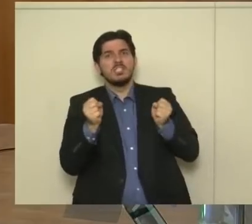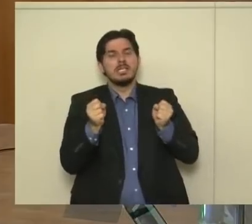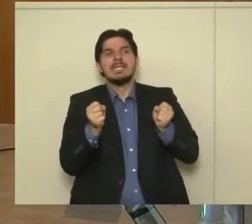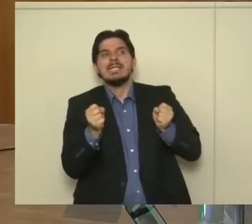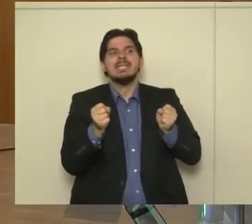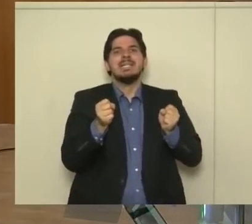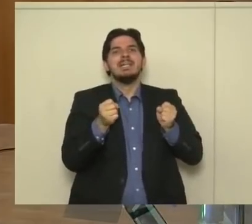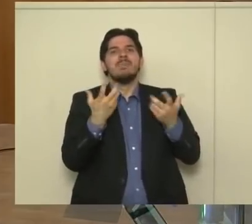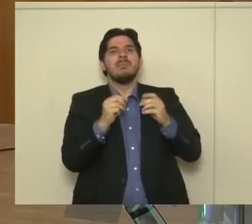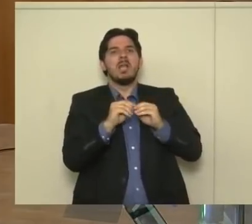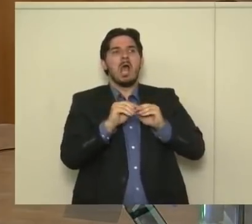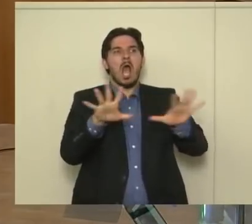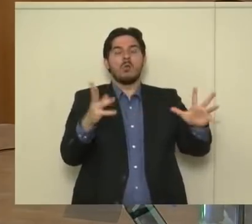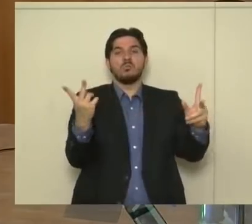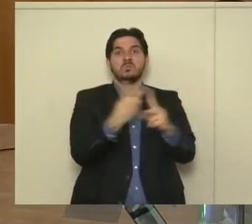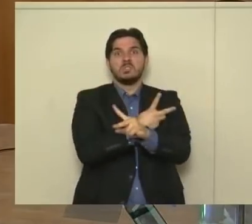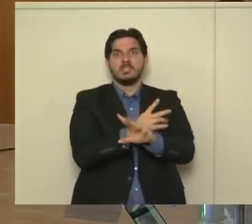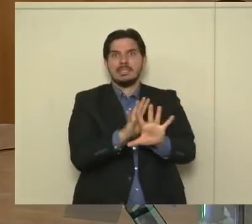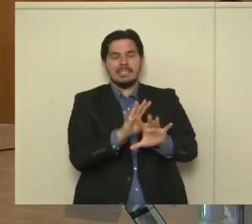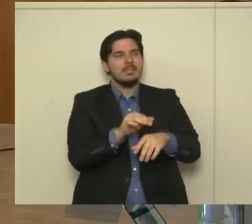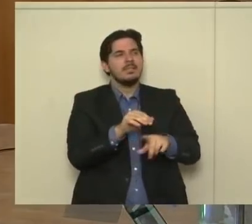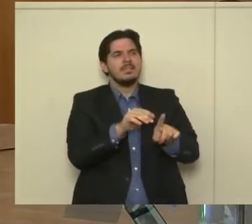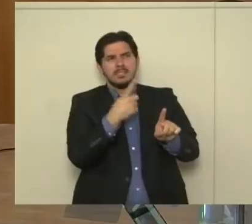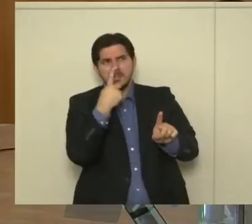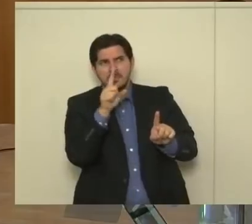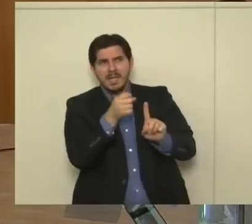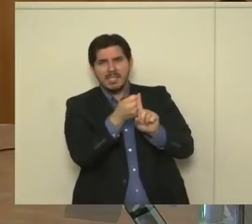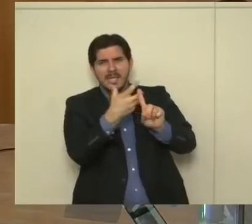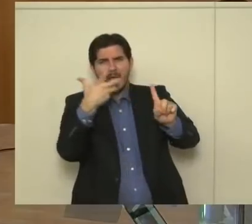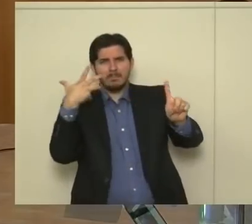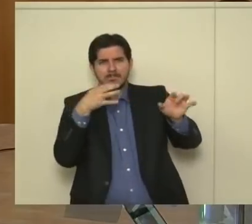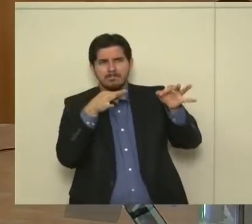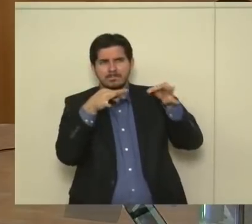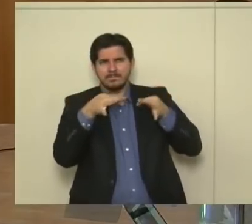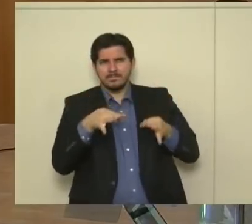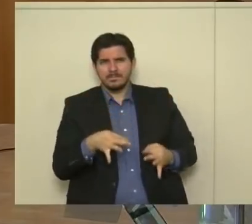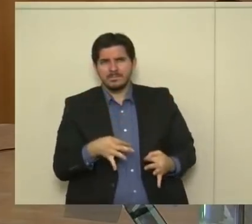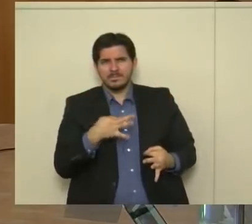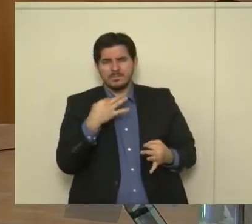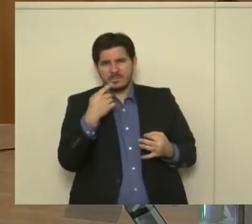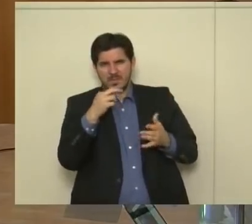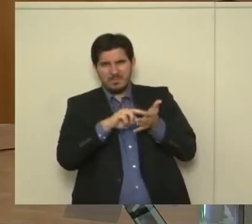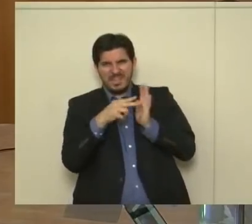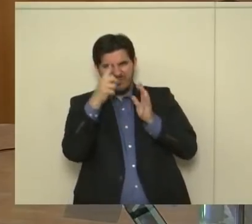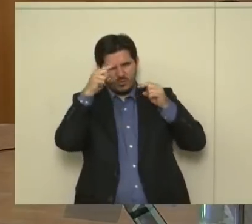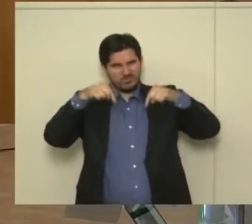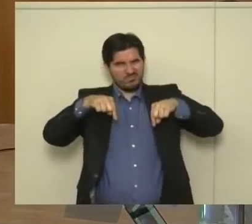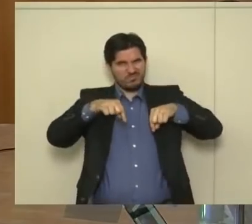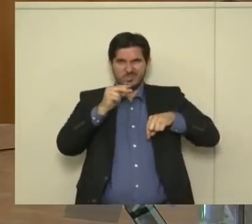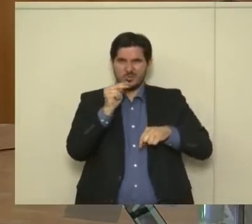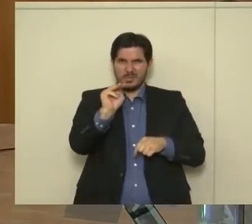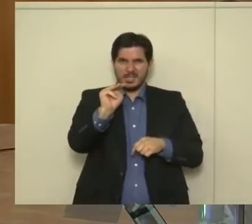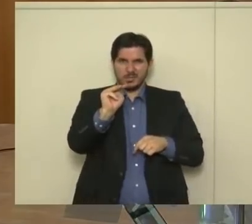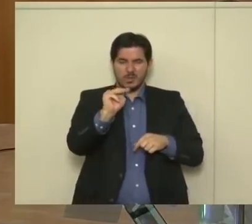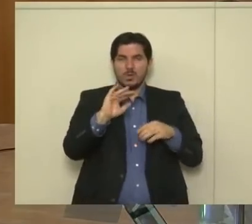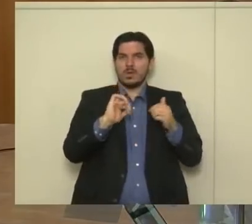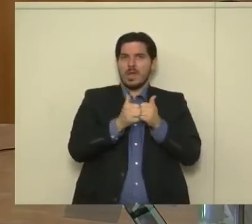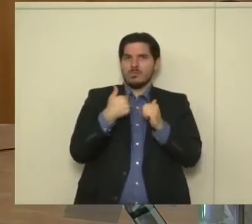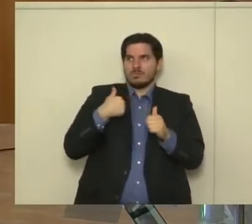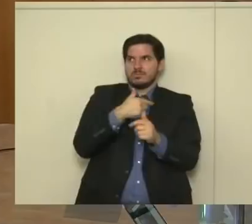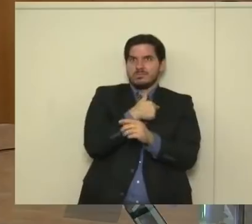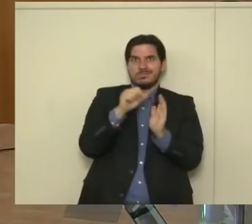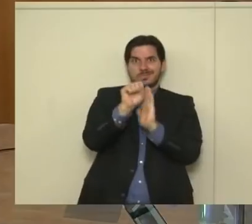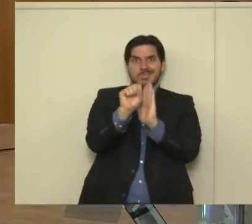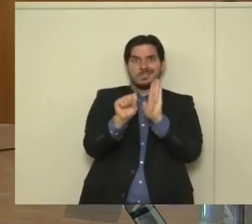could go into a little more detail about what that looks like specifically for New Mexico and how the state at large